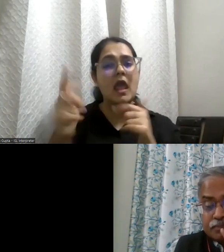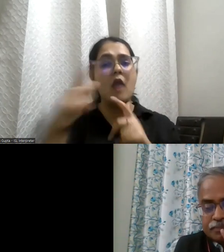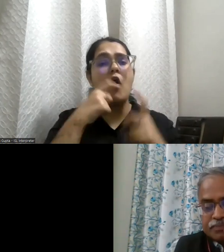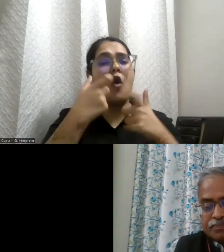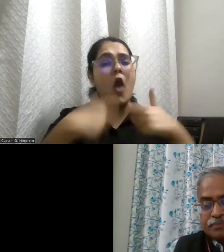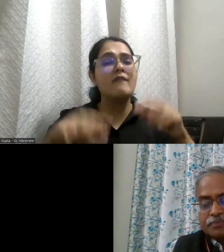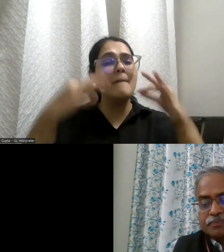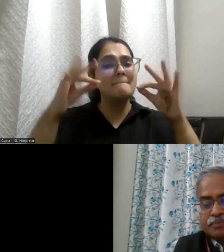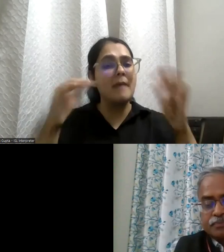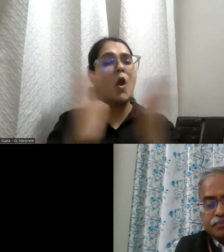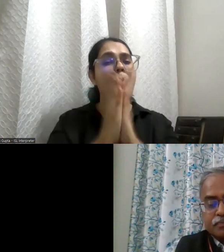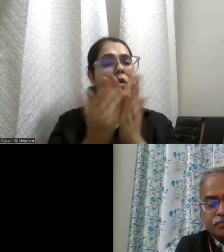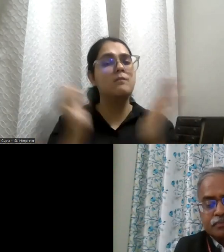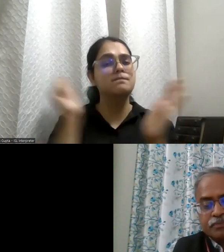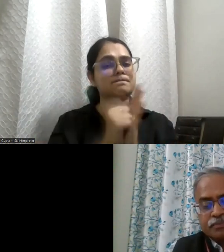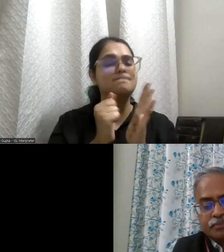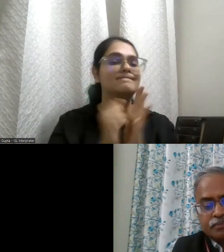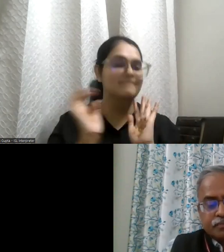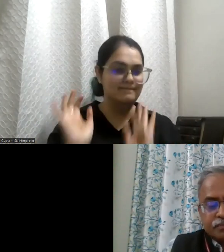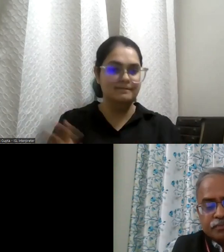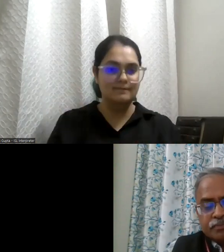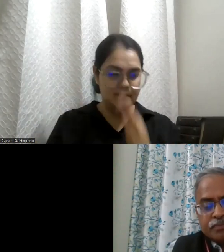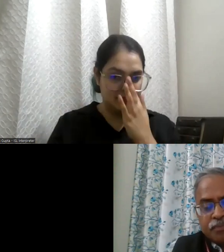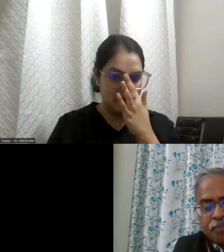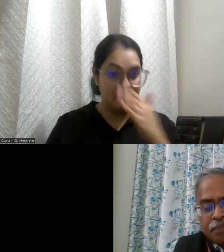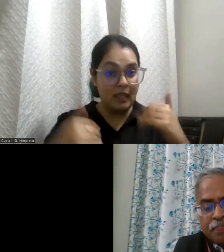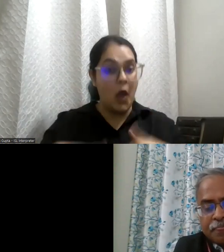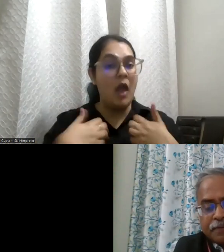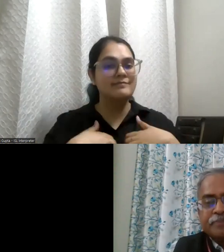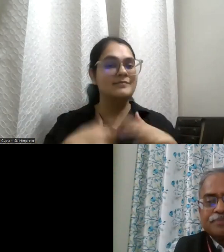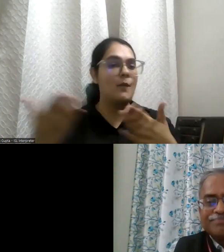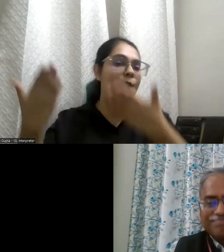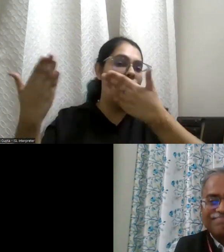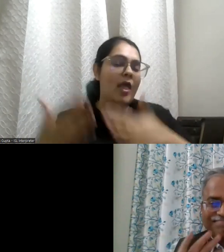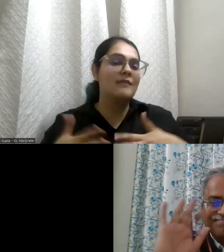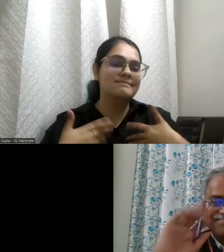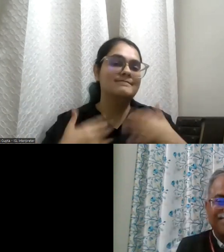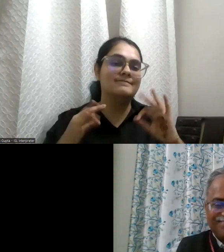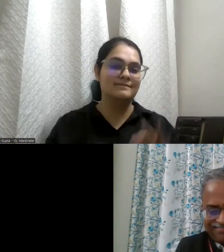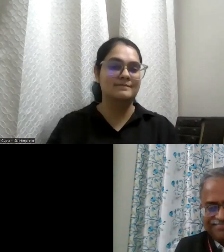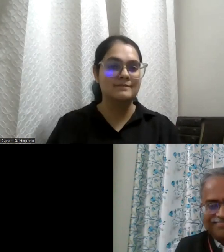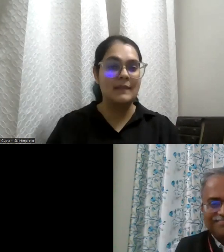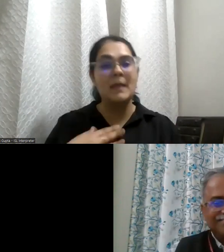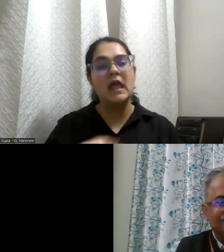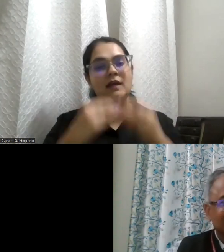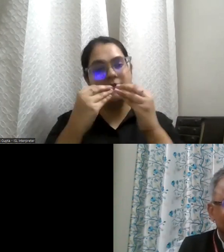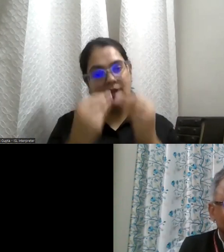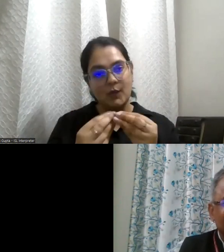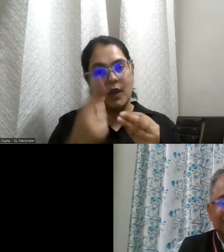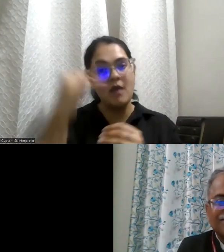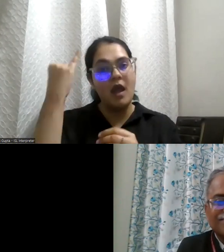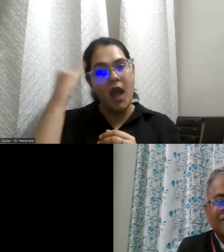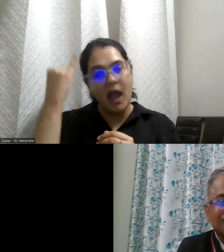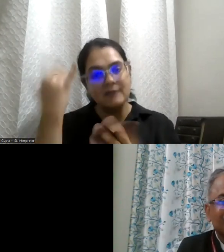papers and book chapters for his credit. We are delighted to have you, Dr. Mishra, and I request you to share your thoughts